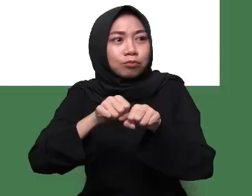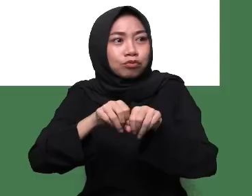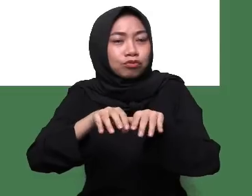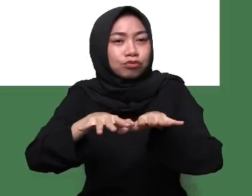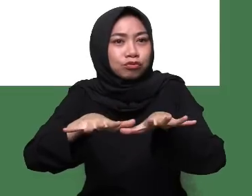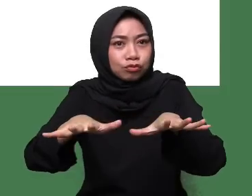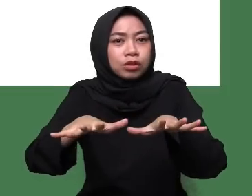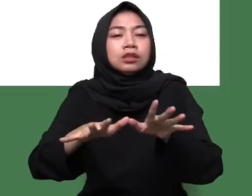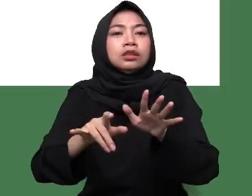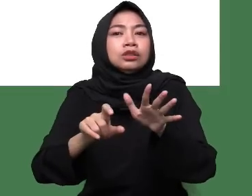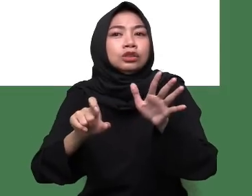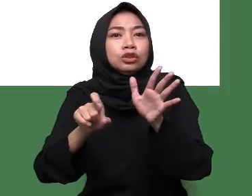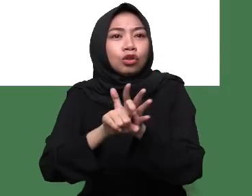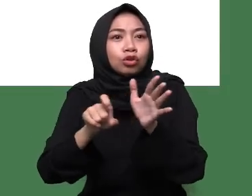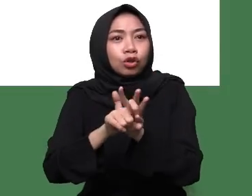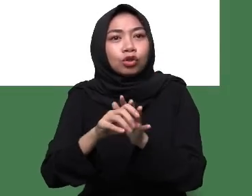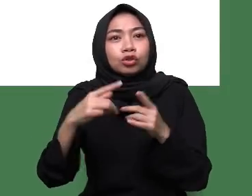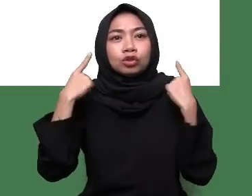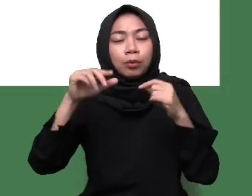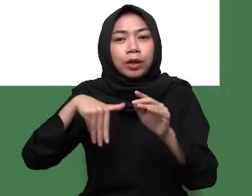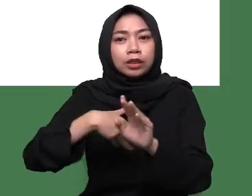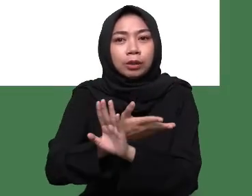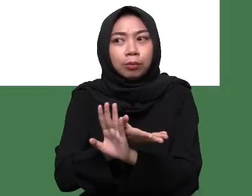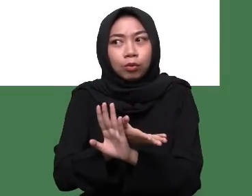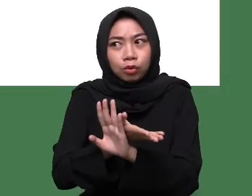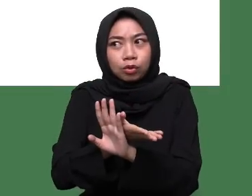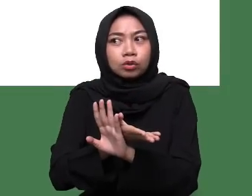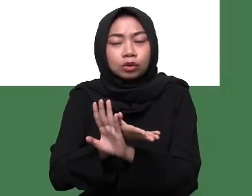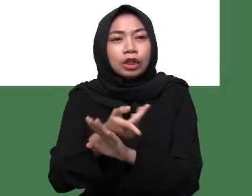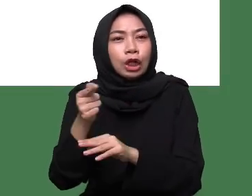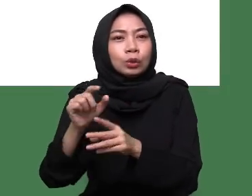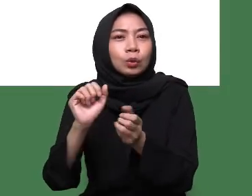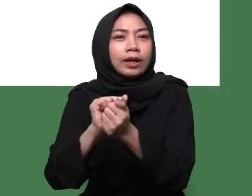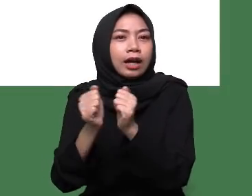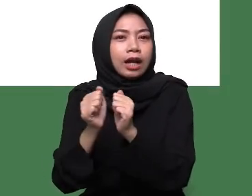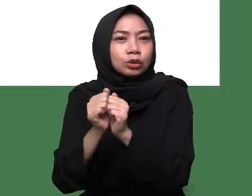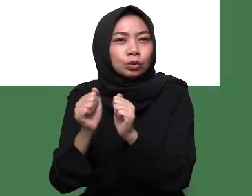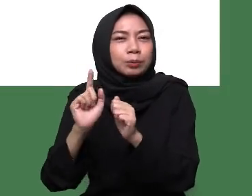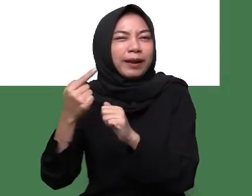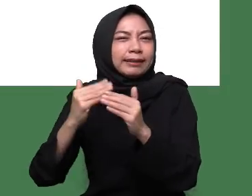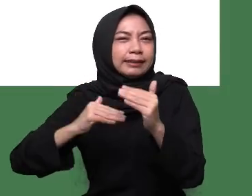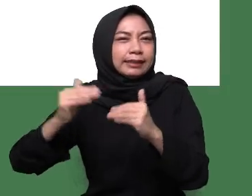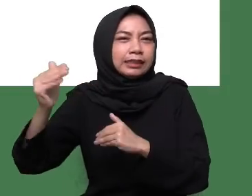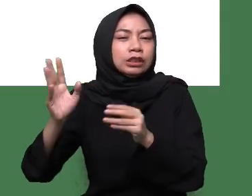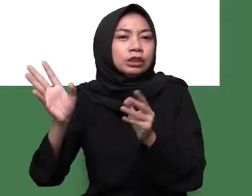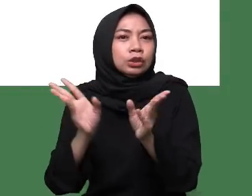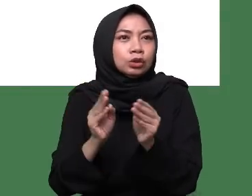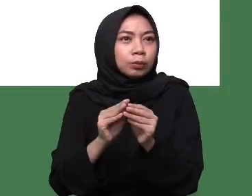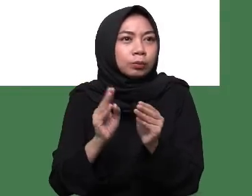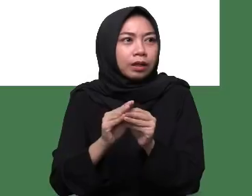namely East Java as province with the highest number of cattle, which is